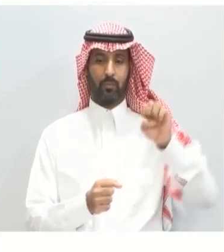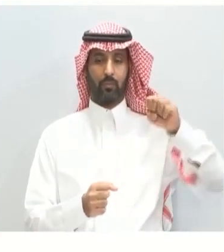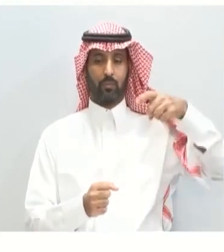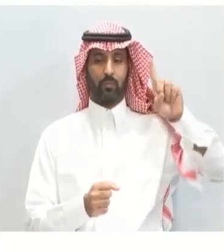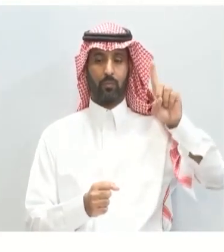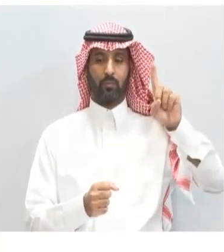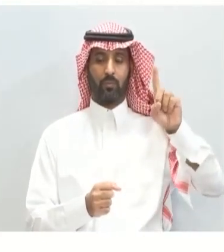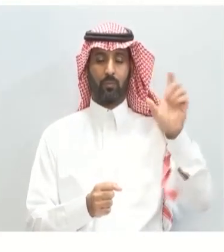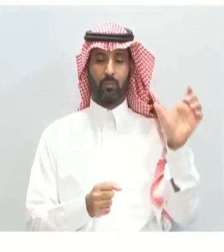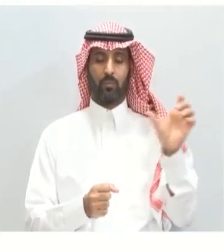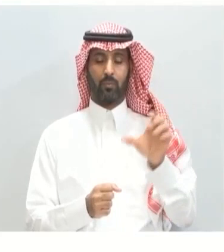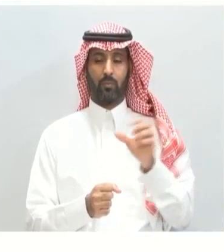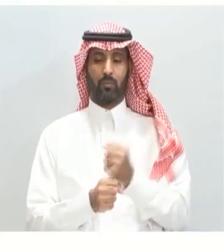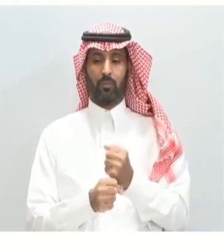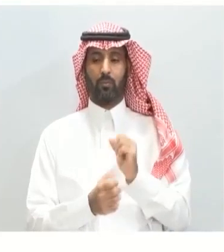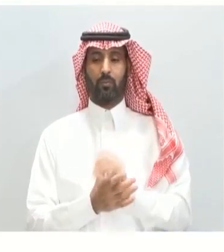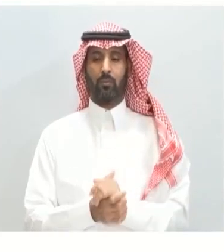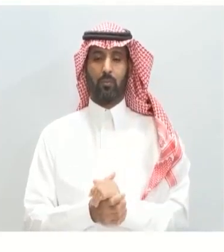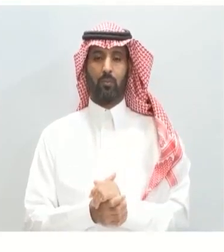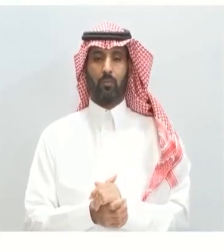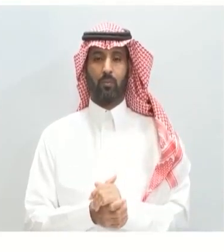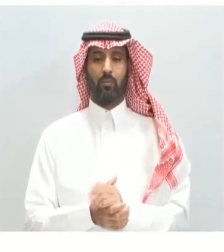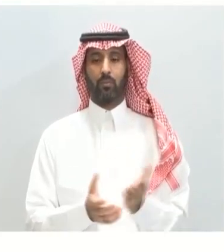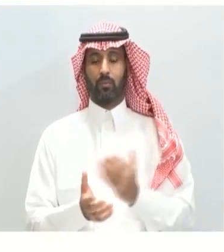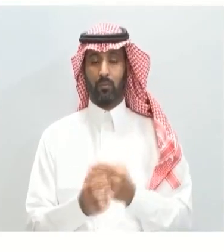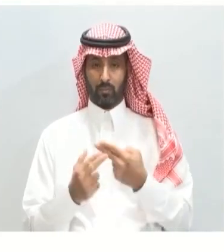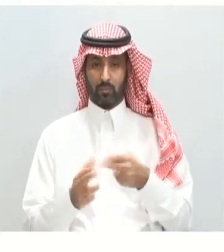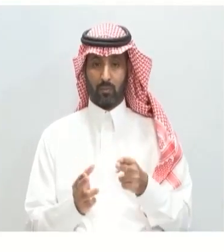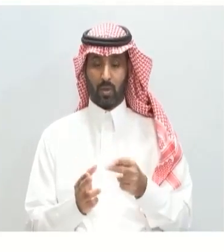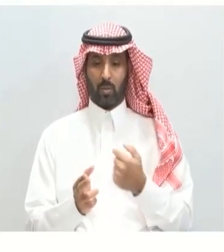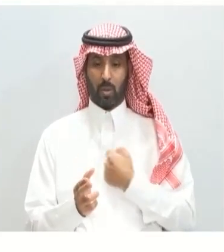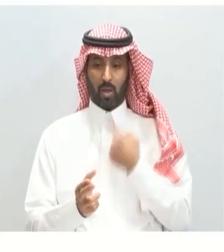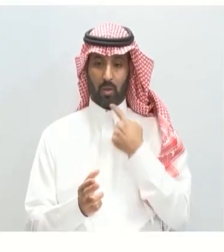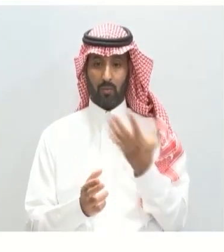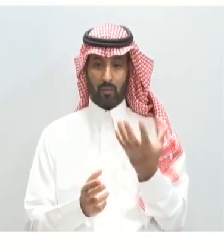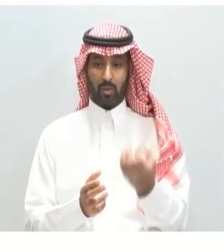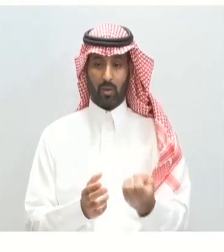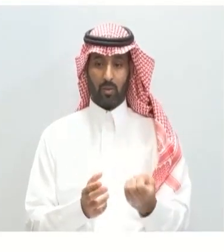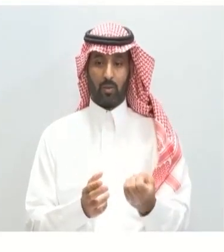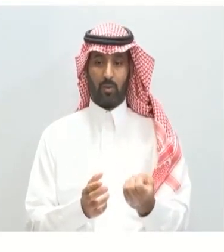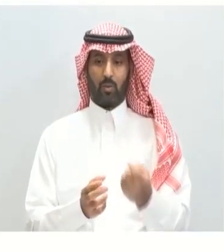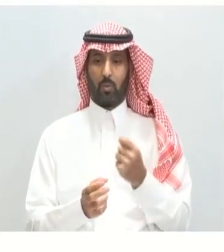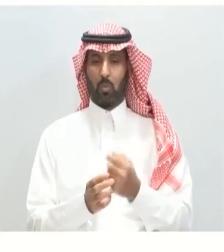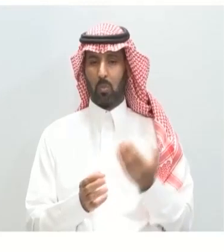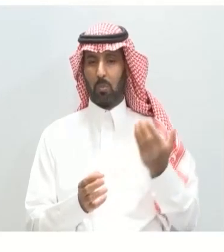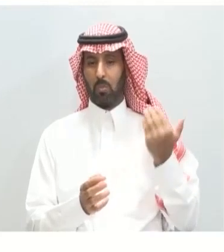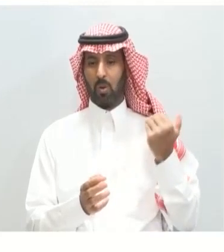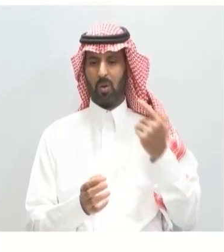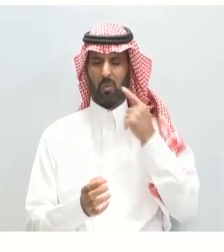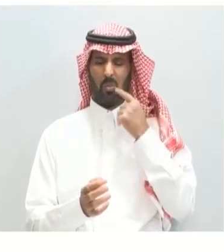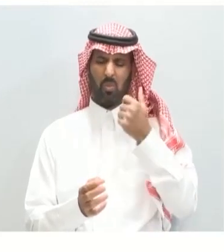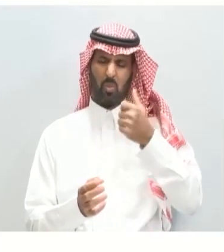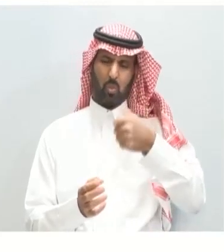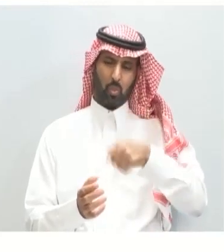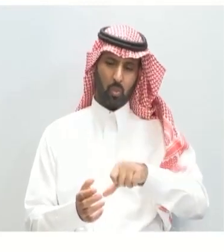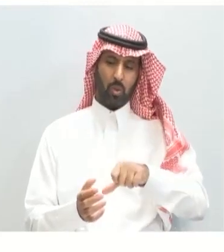here. This is the past participle. In the beginning, my vacation was